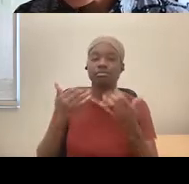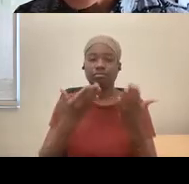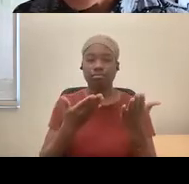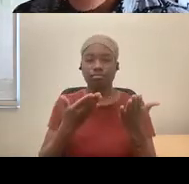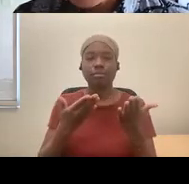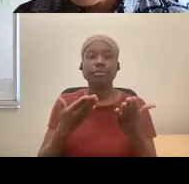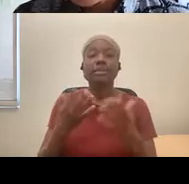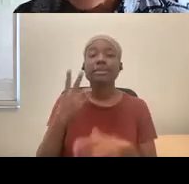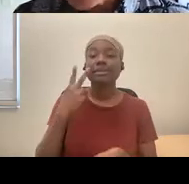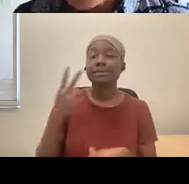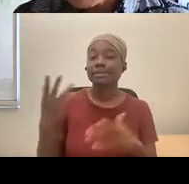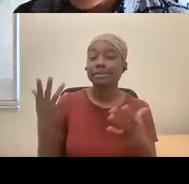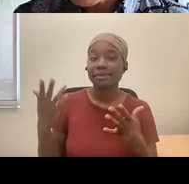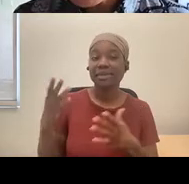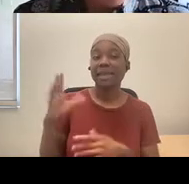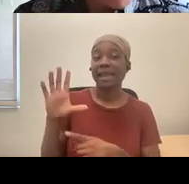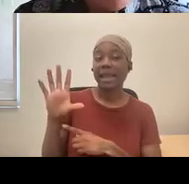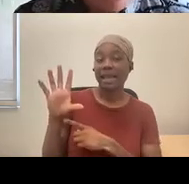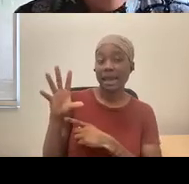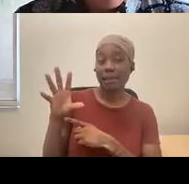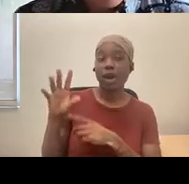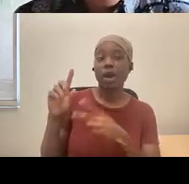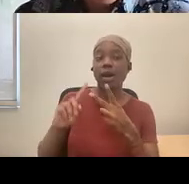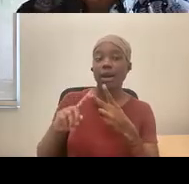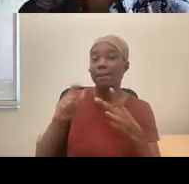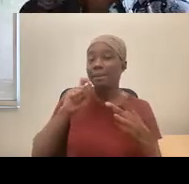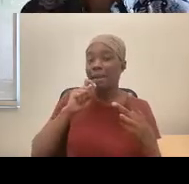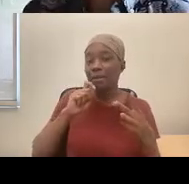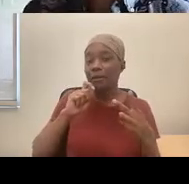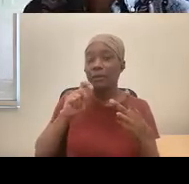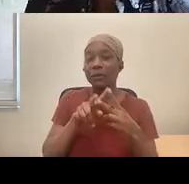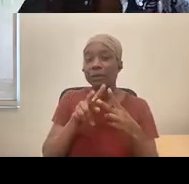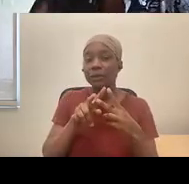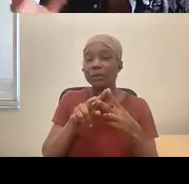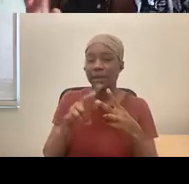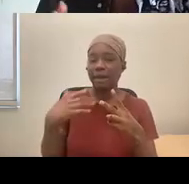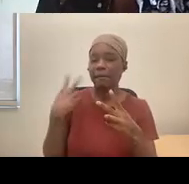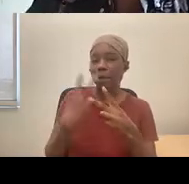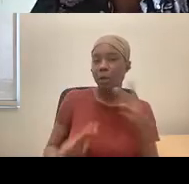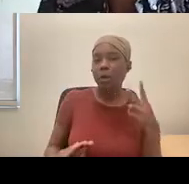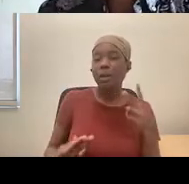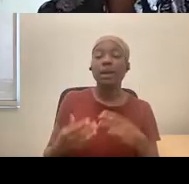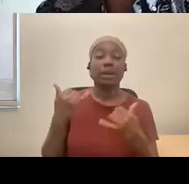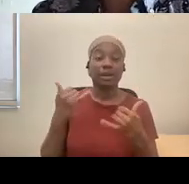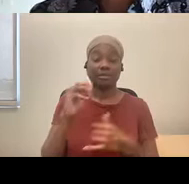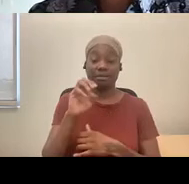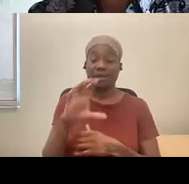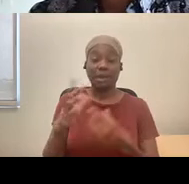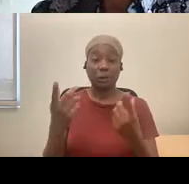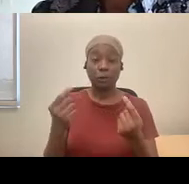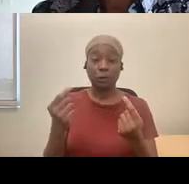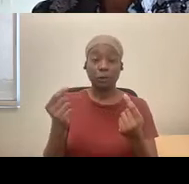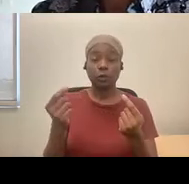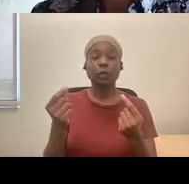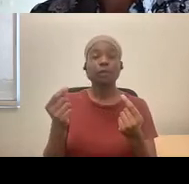what you'll see is that camera and microphone are listed in here in my privacy settings. And the way that Mac organizes this is